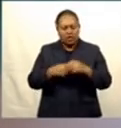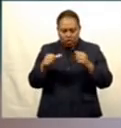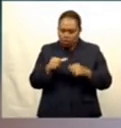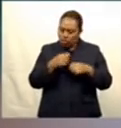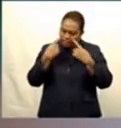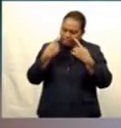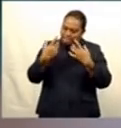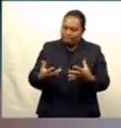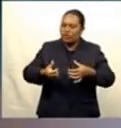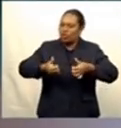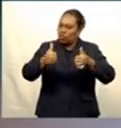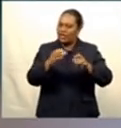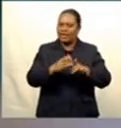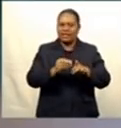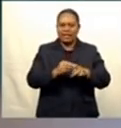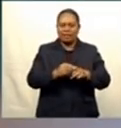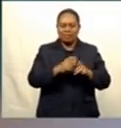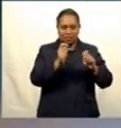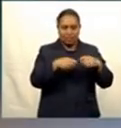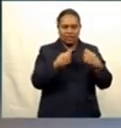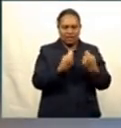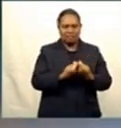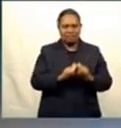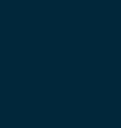these athletes, and she does that very well.